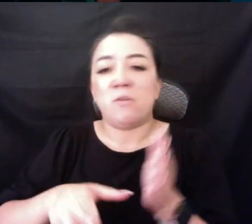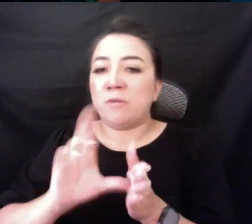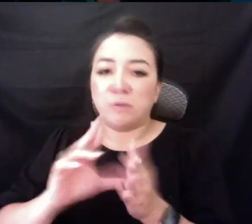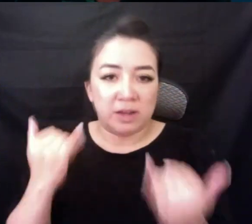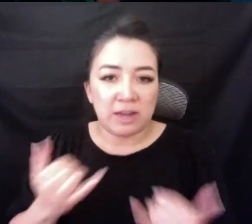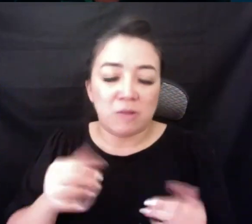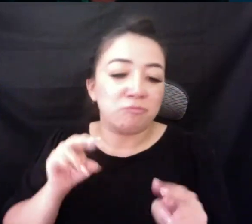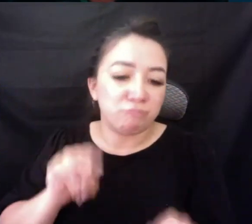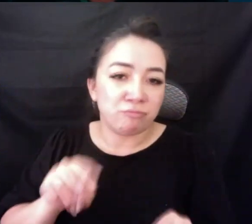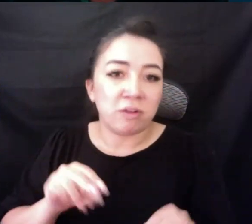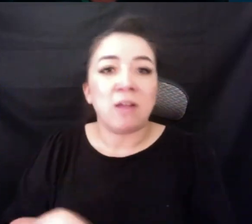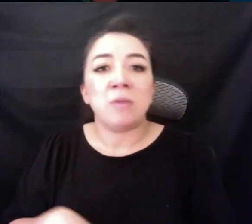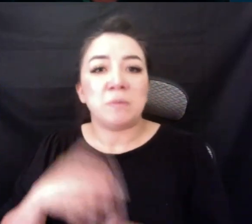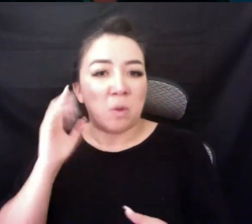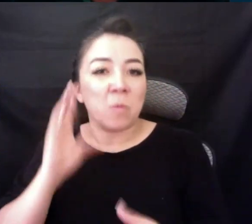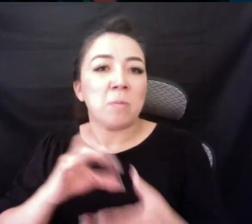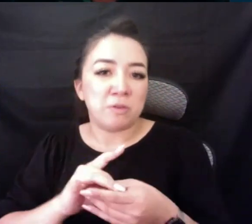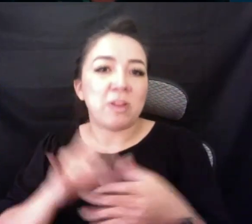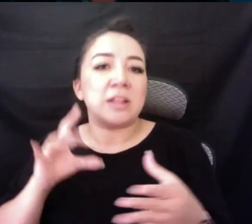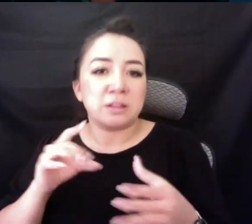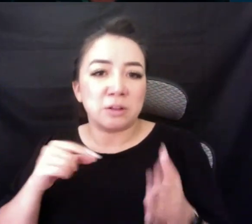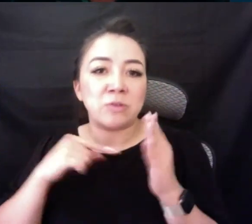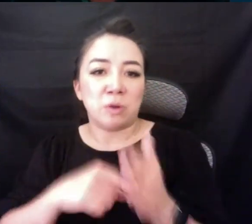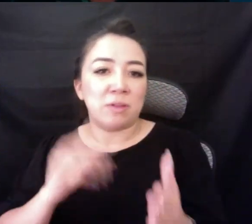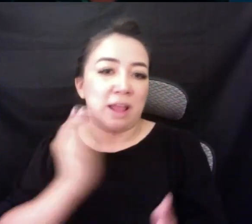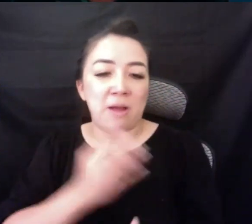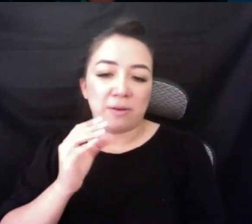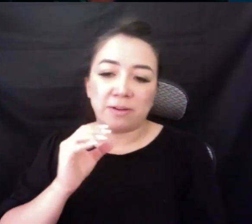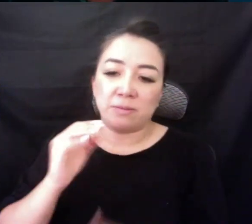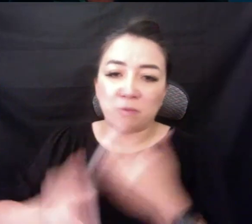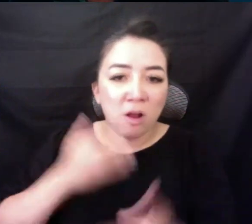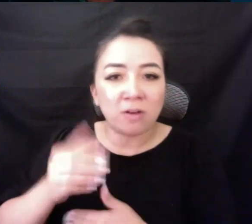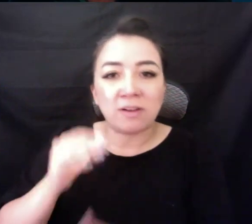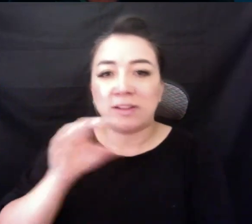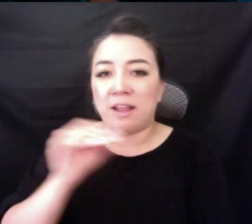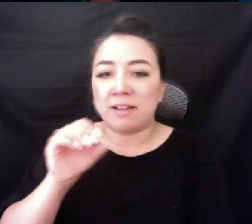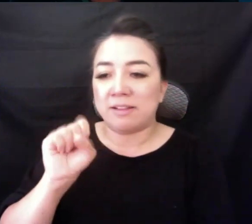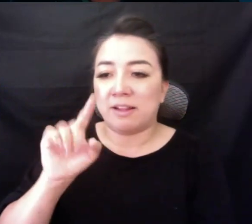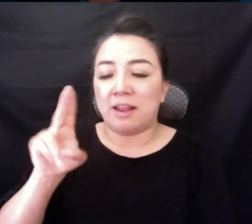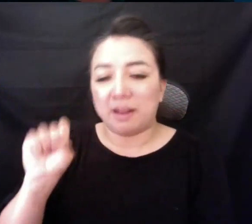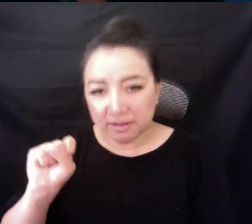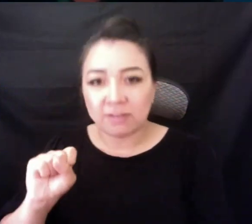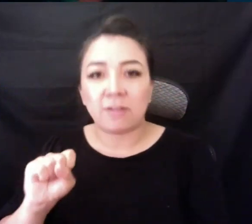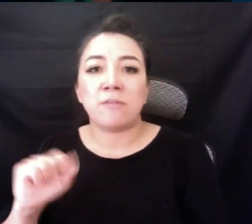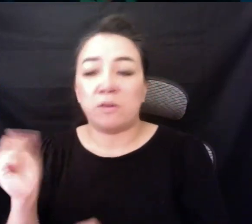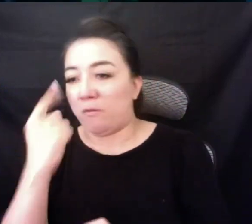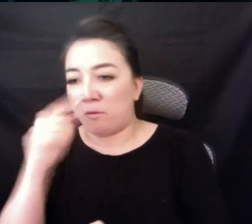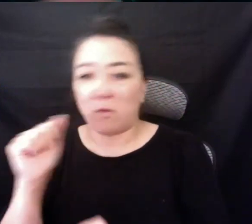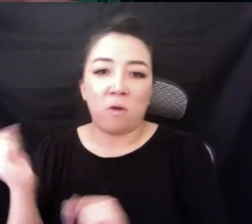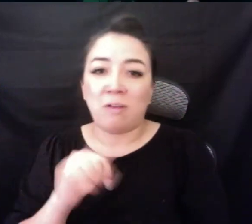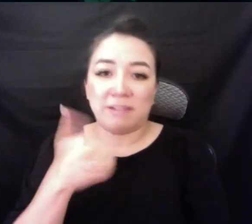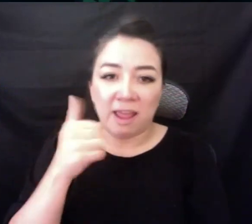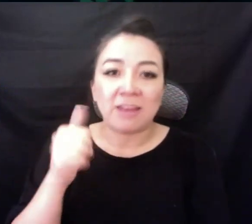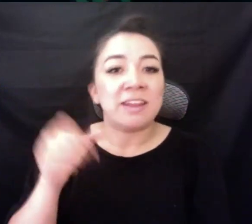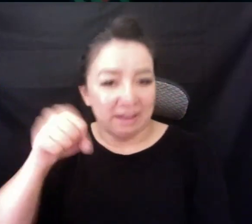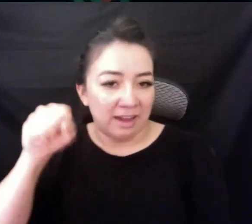that will be released that shows our status and progress on all 10 fronts. So yes,